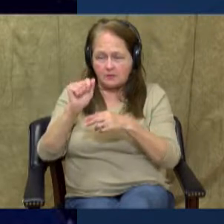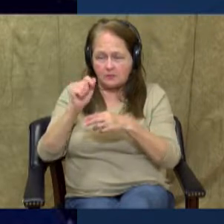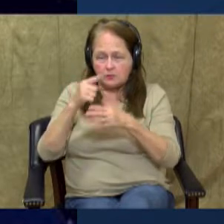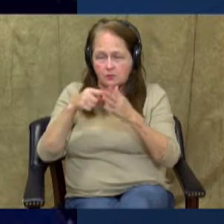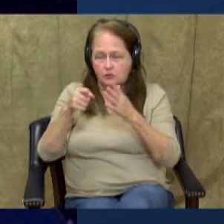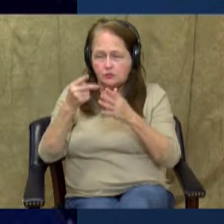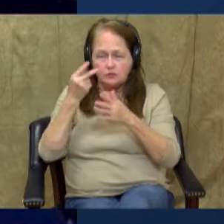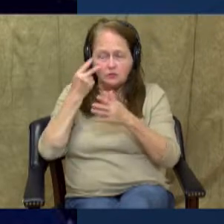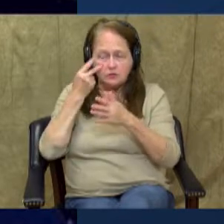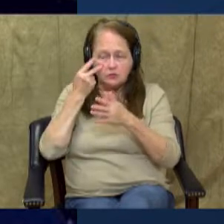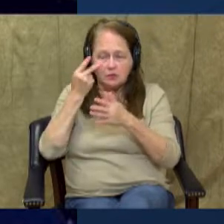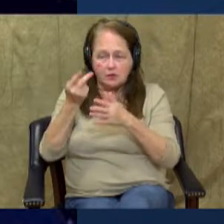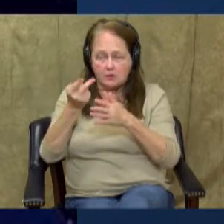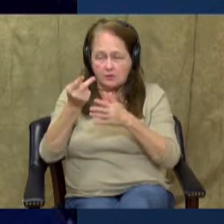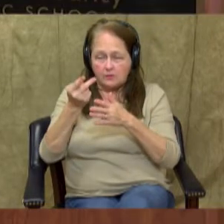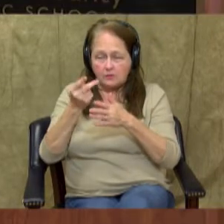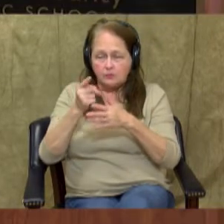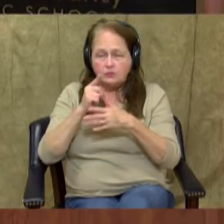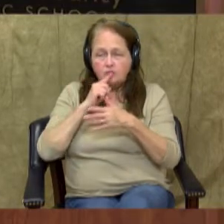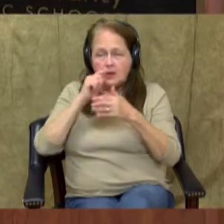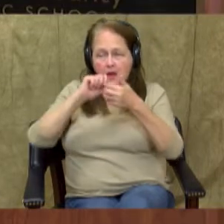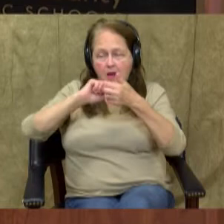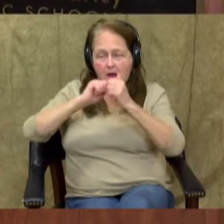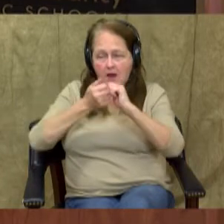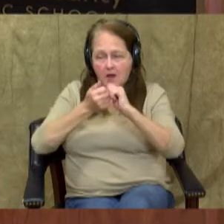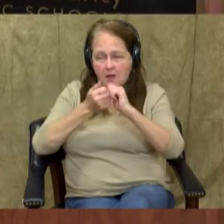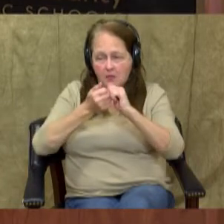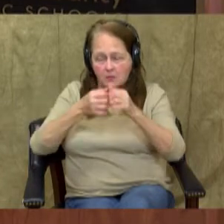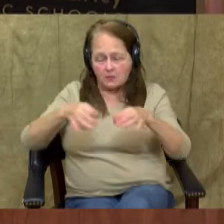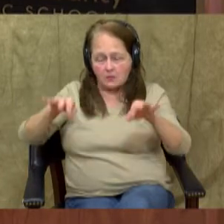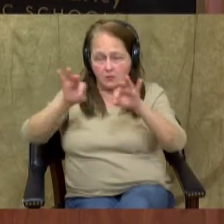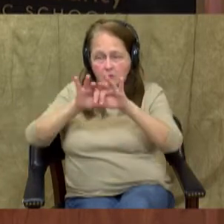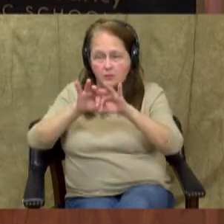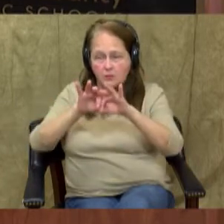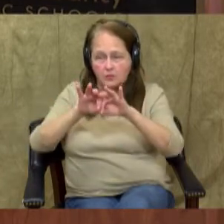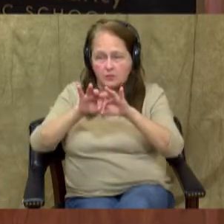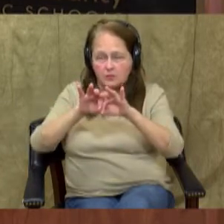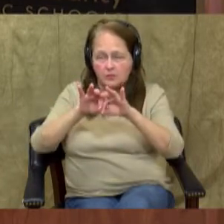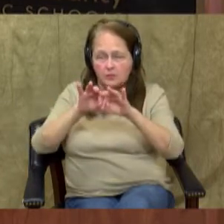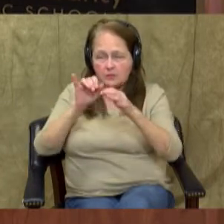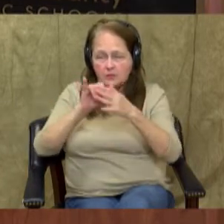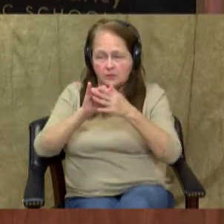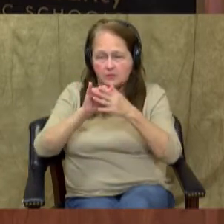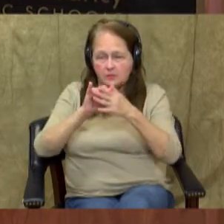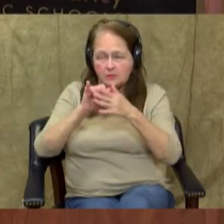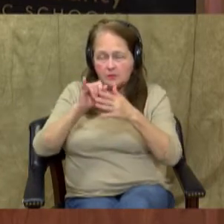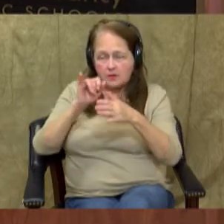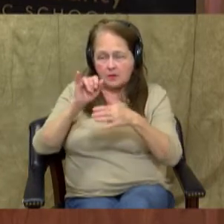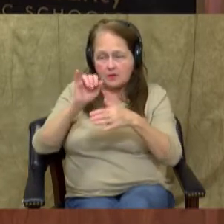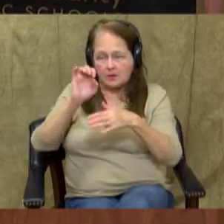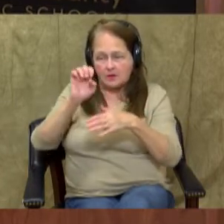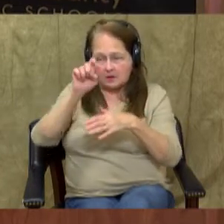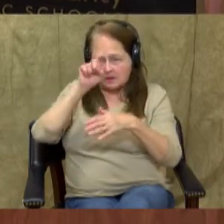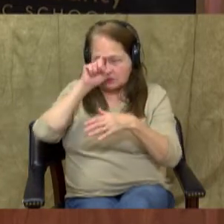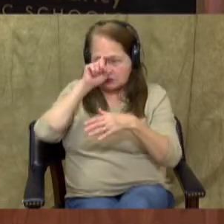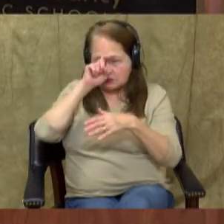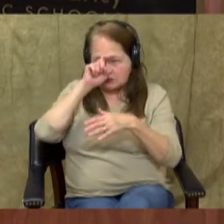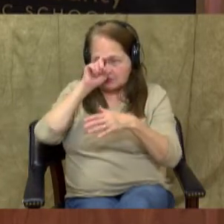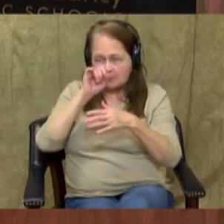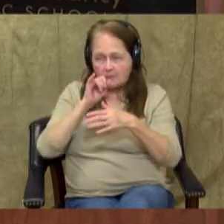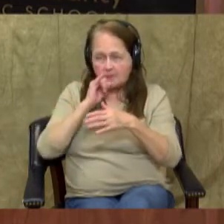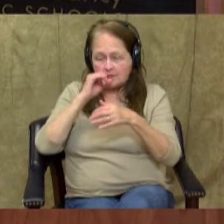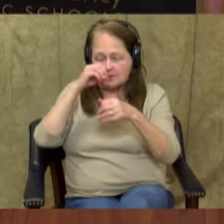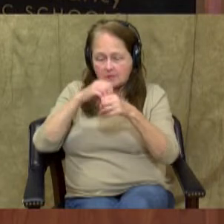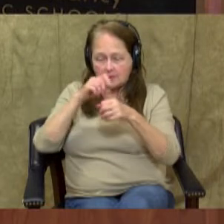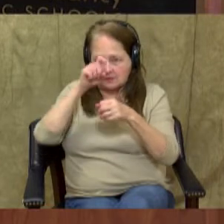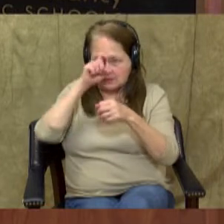density map. And you can really get a sense as to how vital this Nile River region is to Egypt. Most of the people in